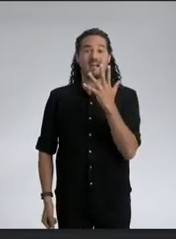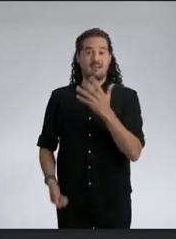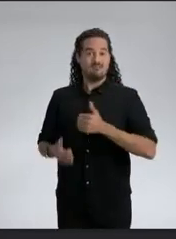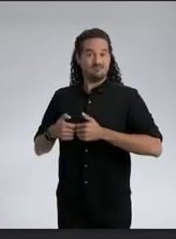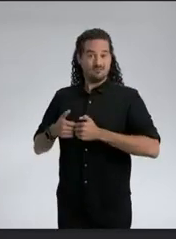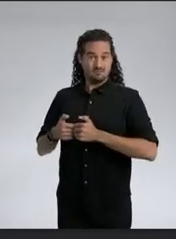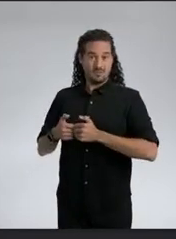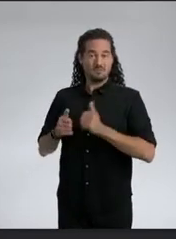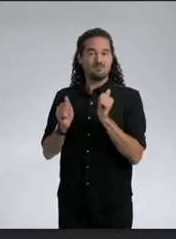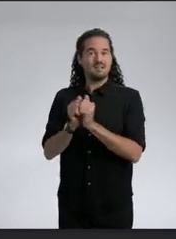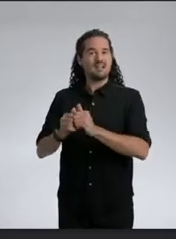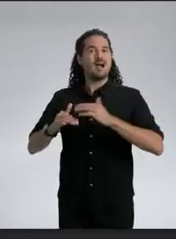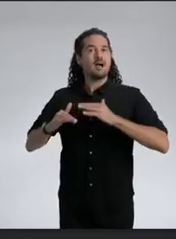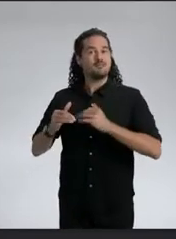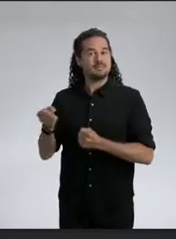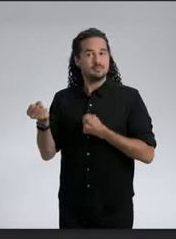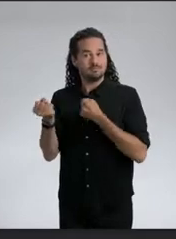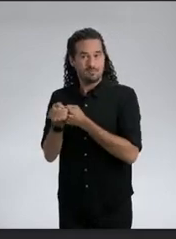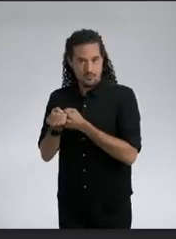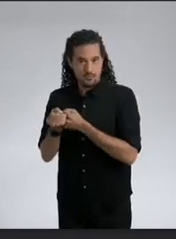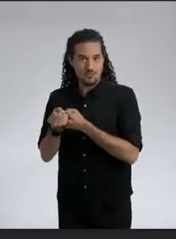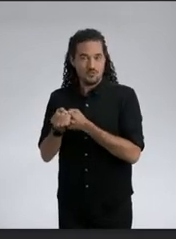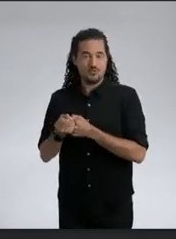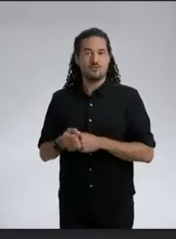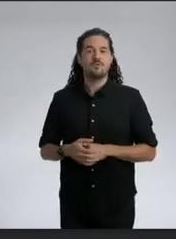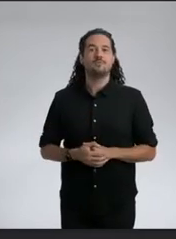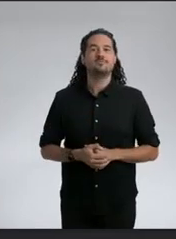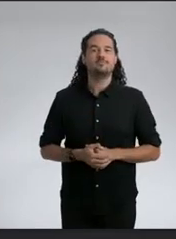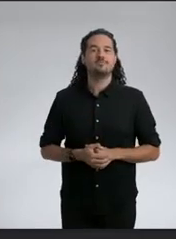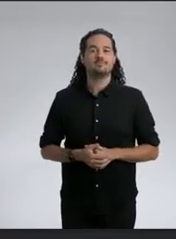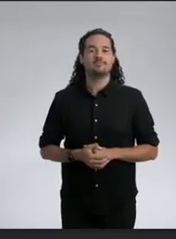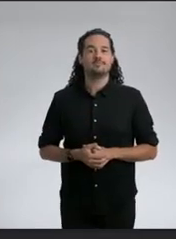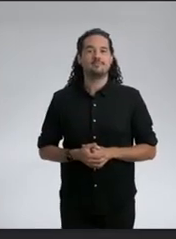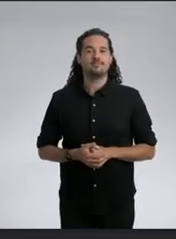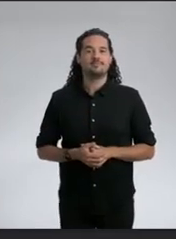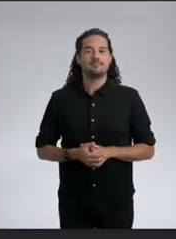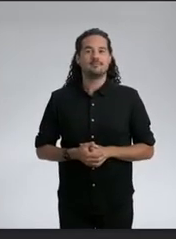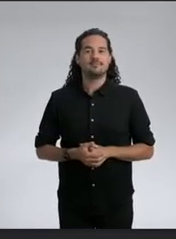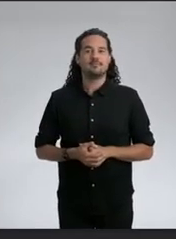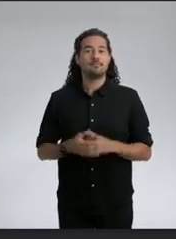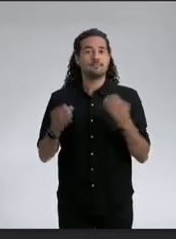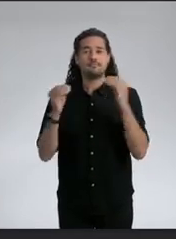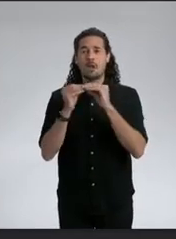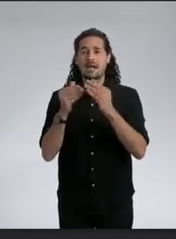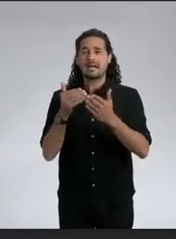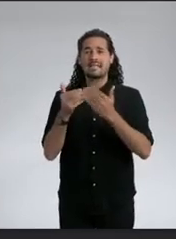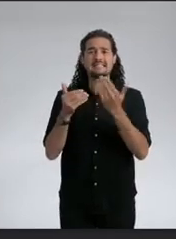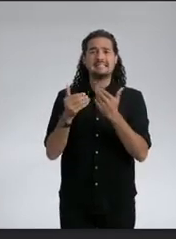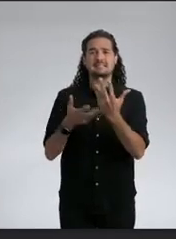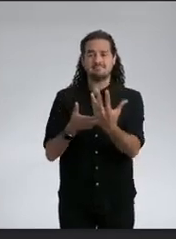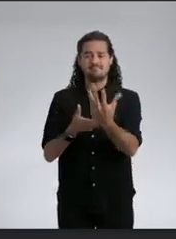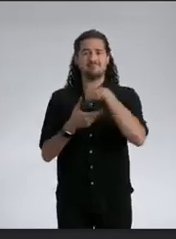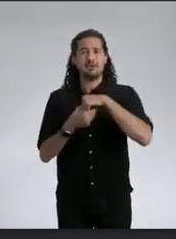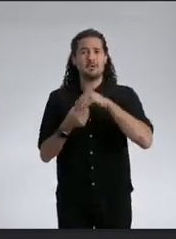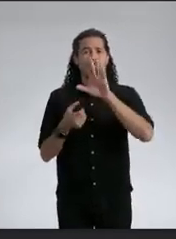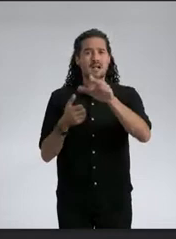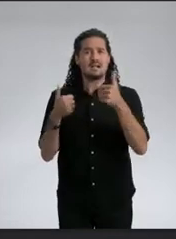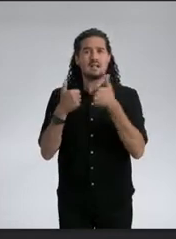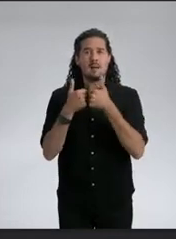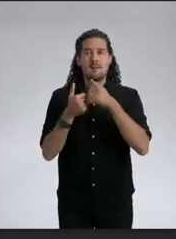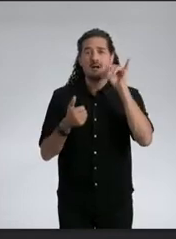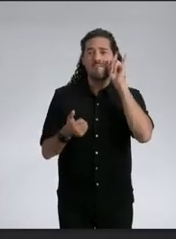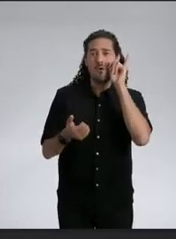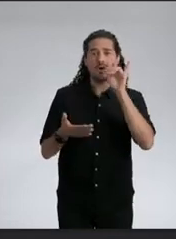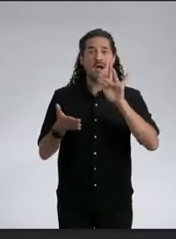DualSense controller, complete with haptic support. To make it even easier for you to bring your controller-based games to iPhone and iPad,